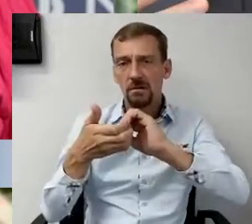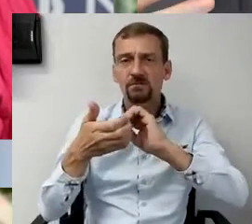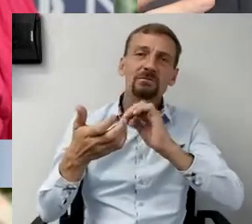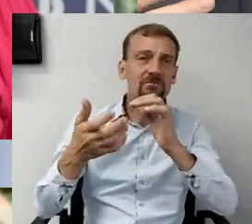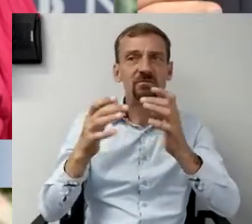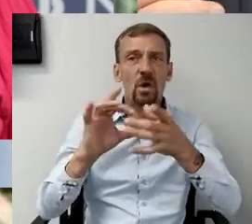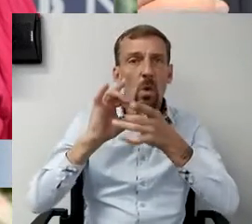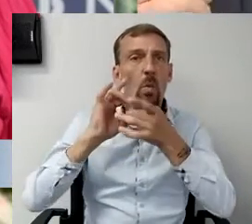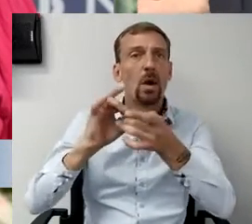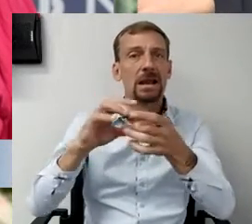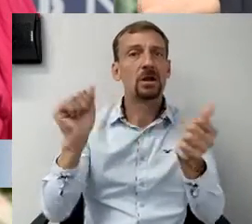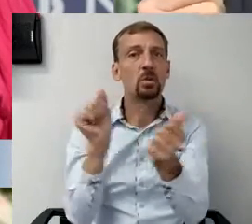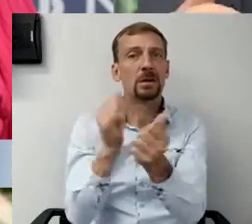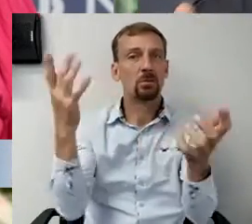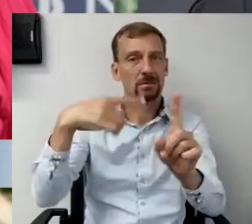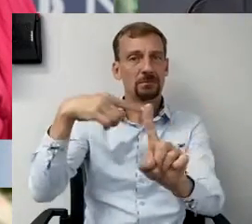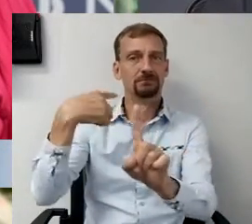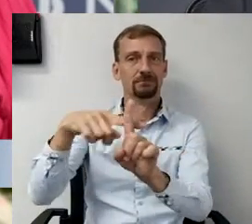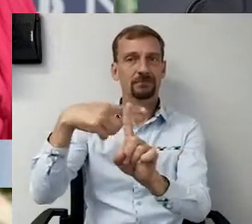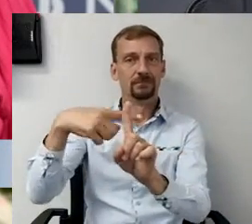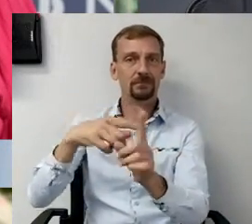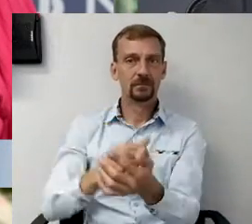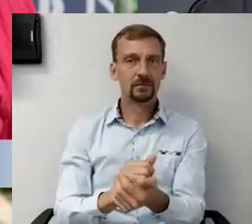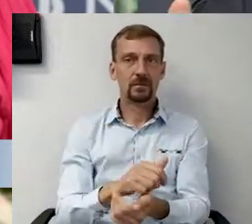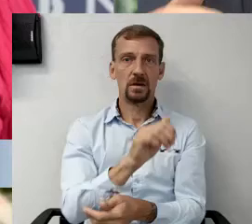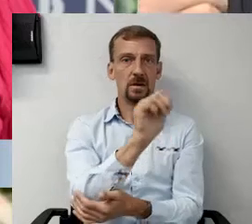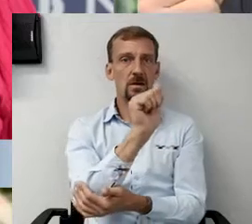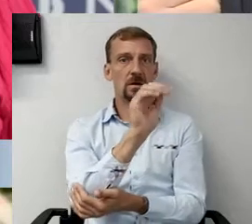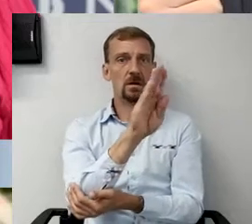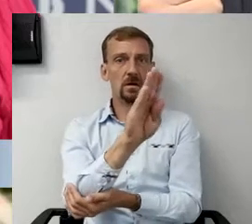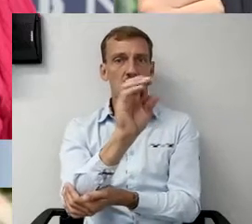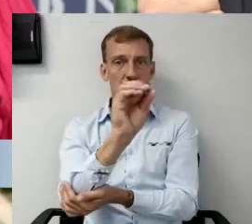positive. So this Abbott